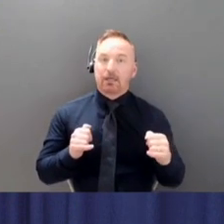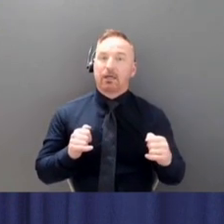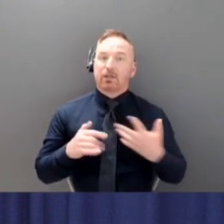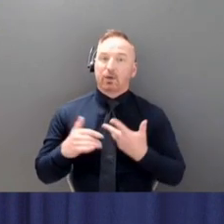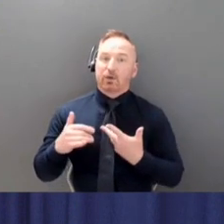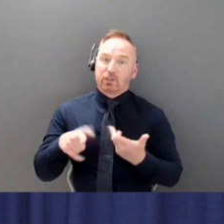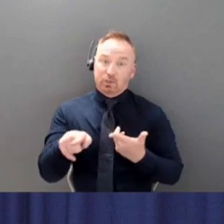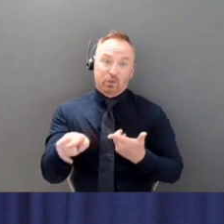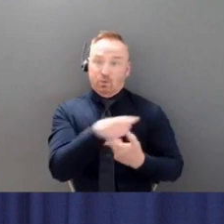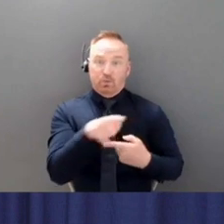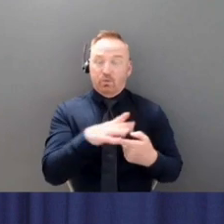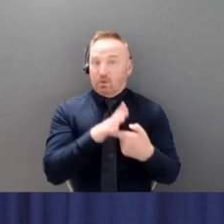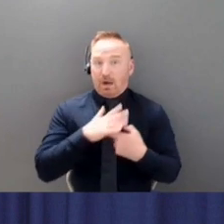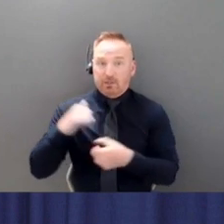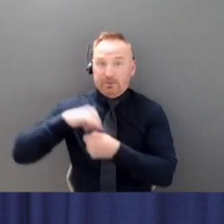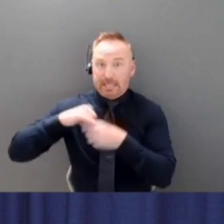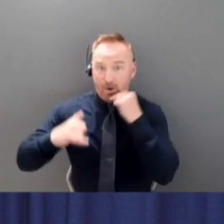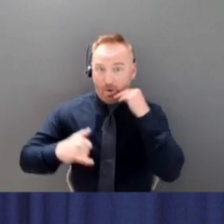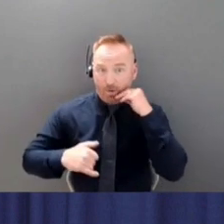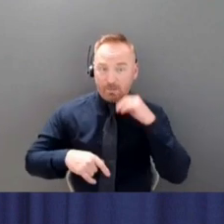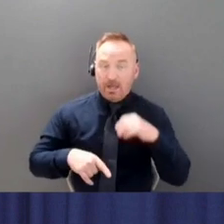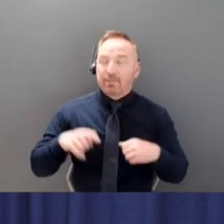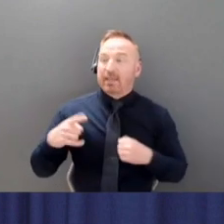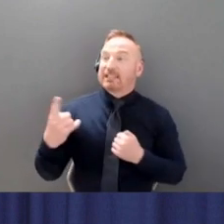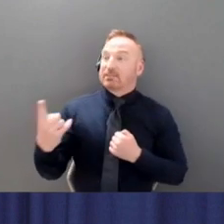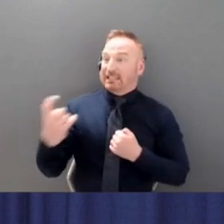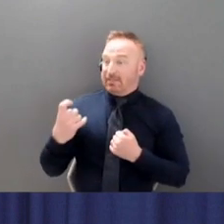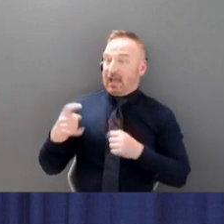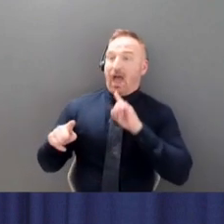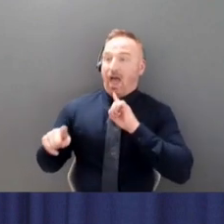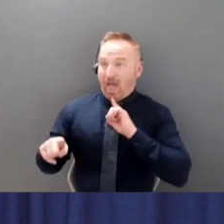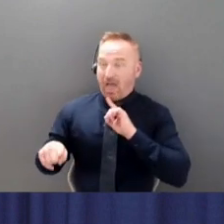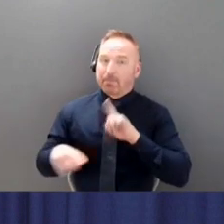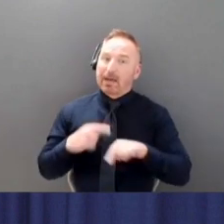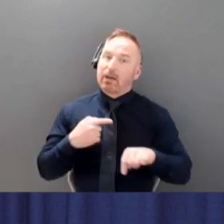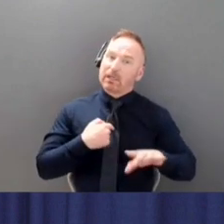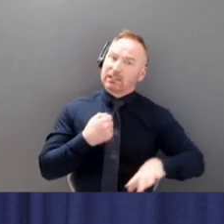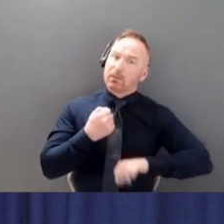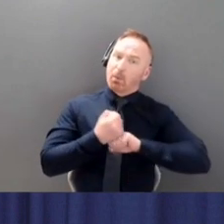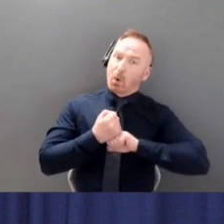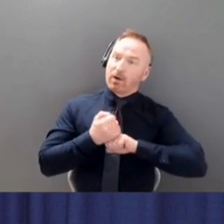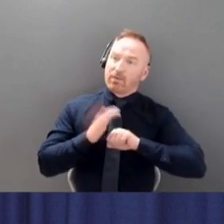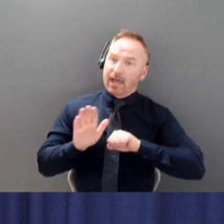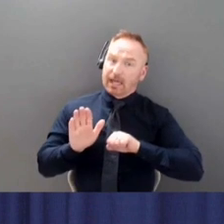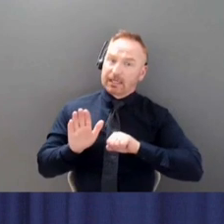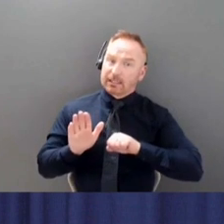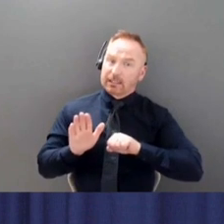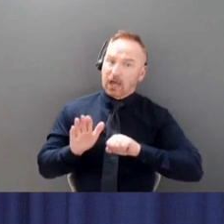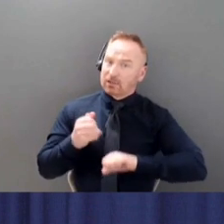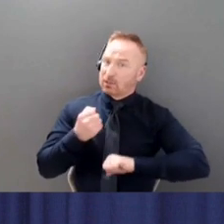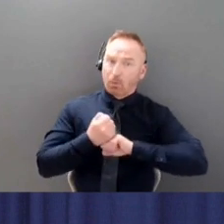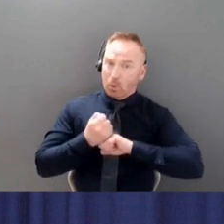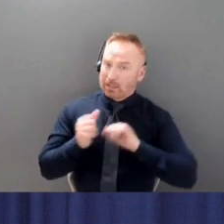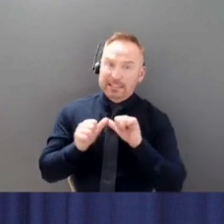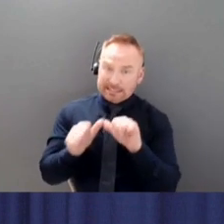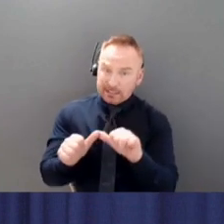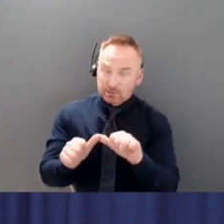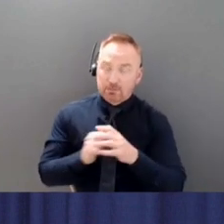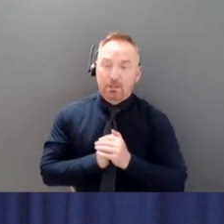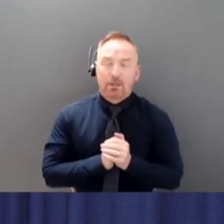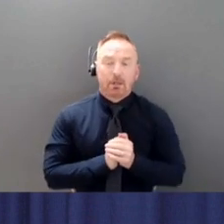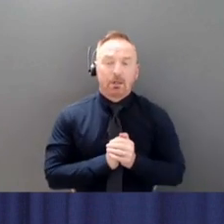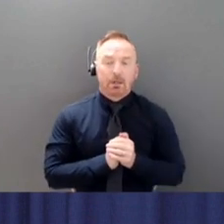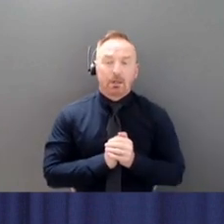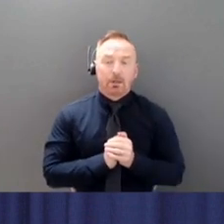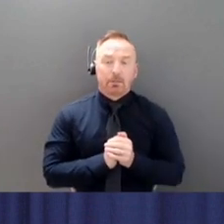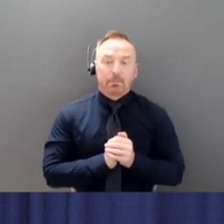you with respect to the specific request you're talking about, but certainly our support continues. There are other